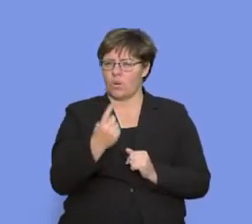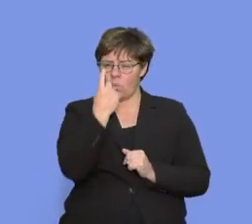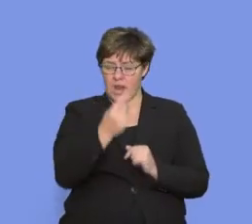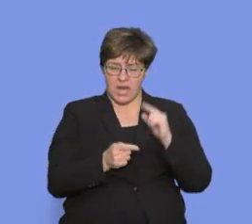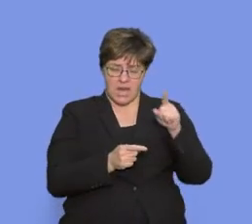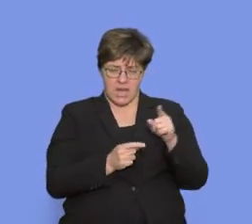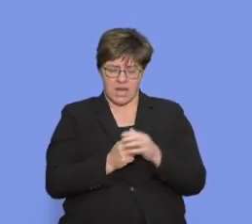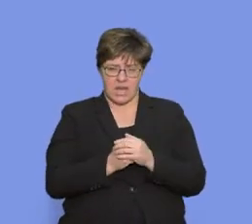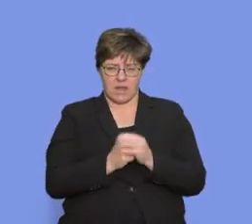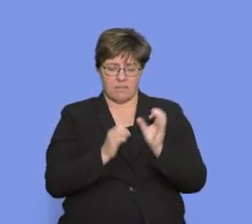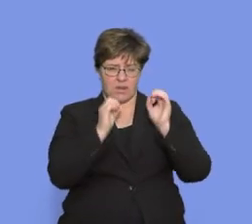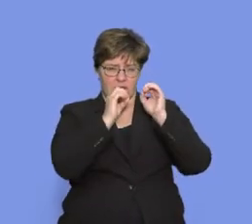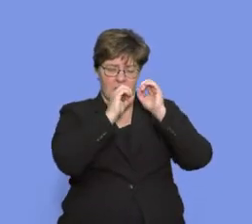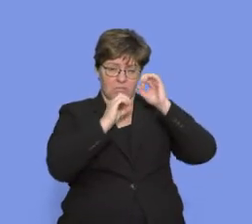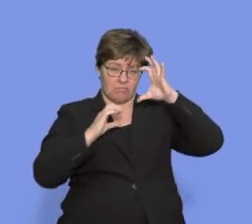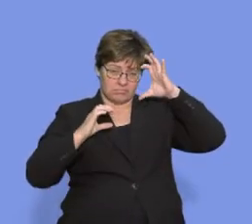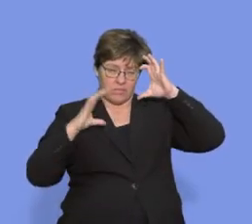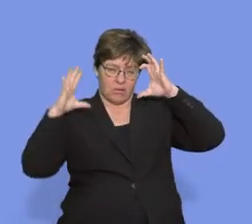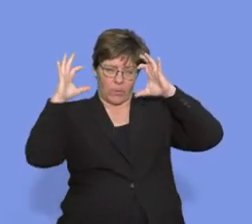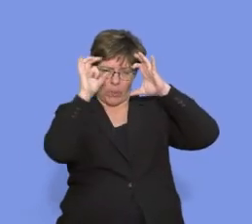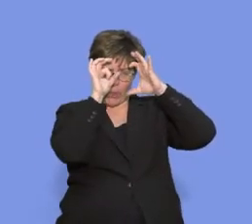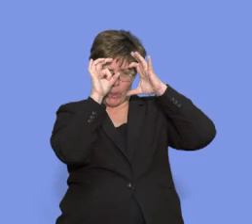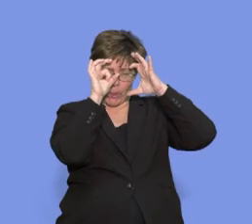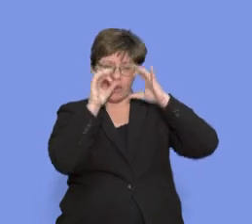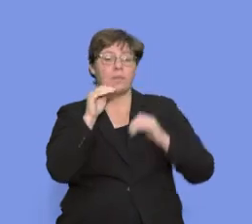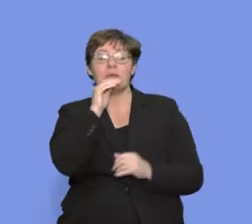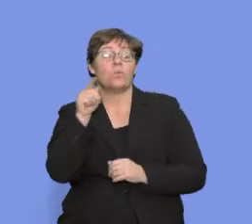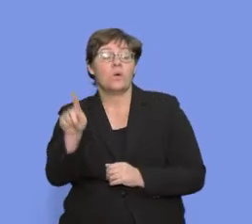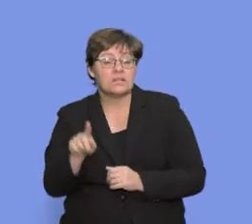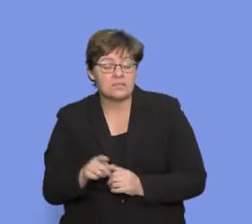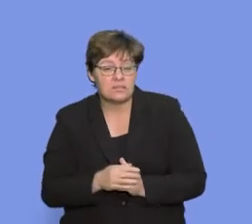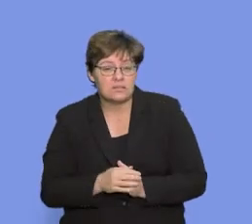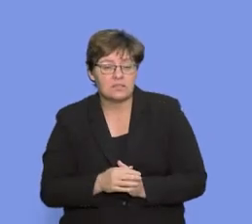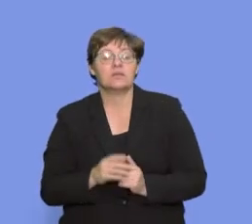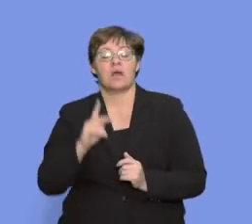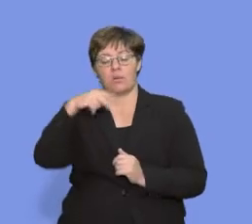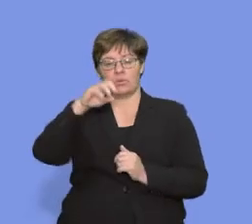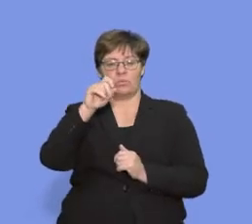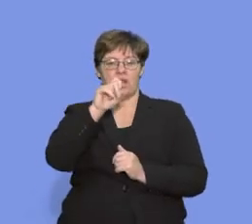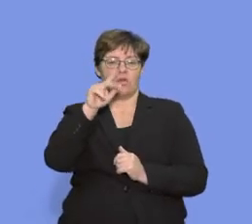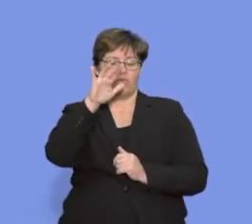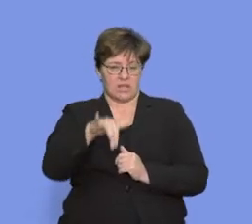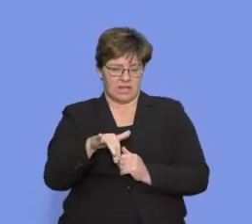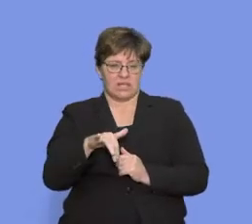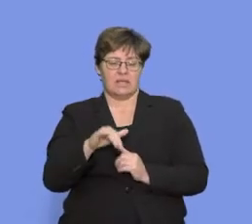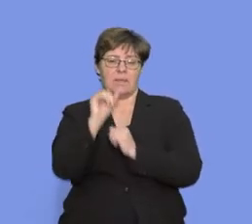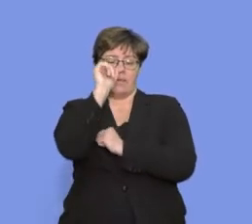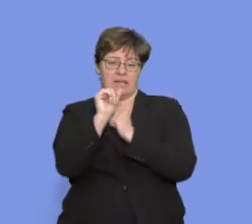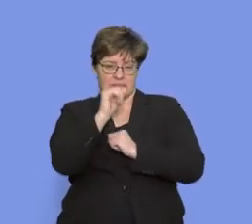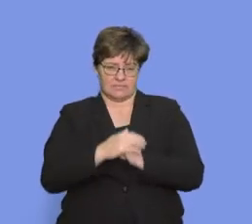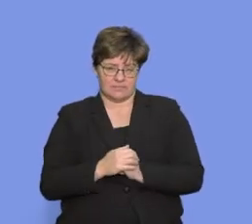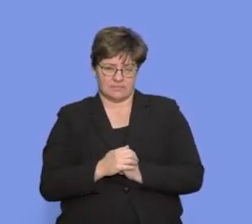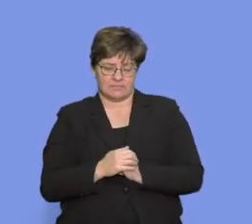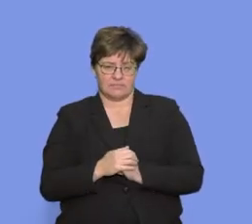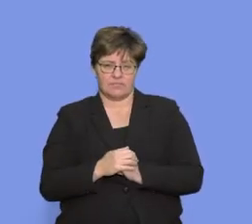1, you've got a big pupil and now you've got a small pupil. So what is that? Pupillary mechanism. Right,